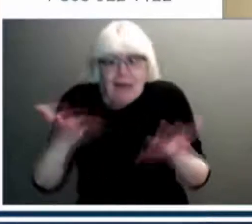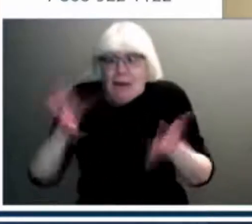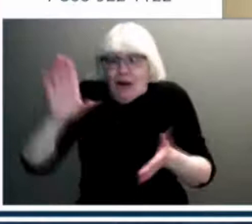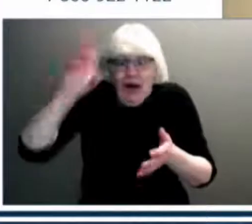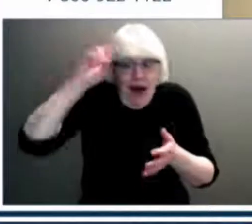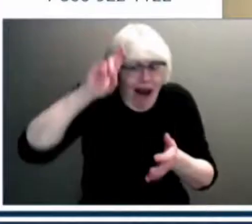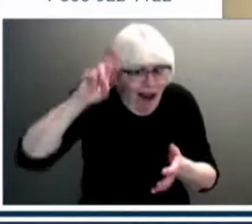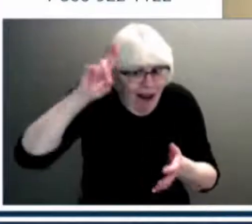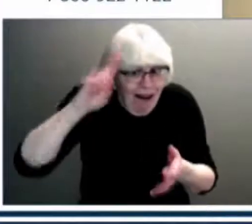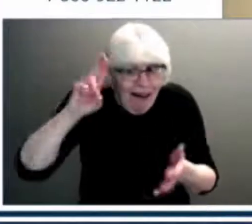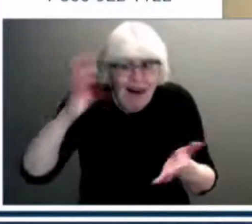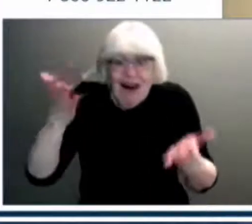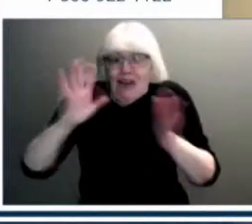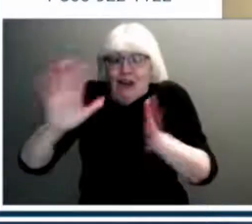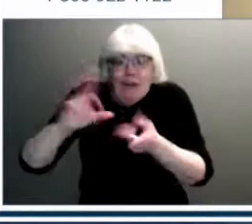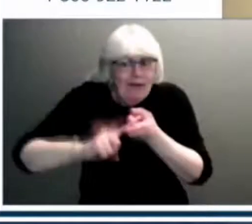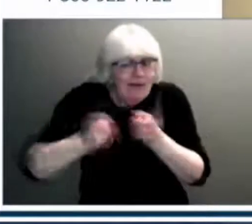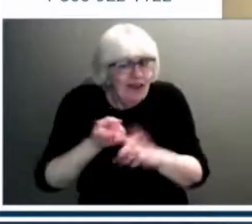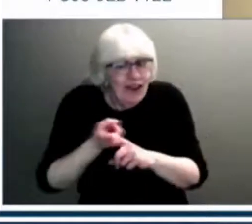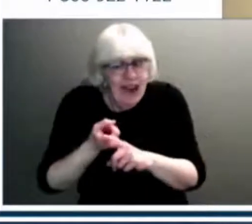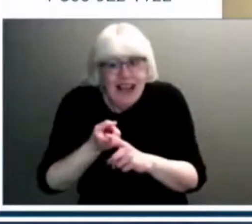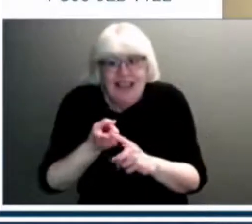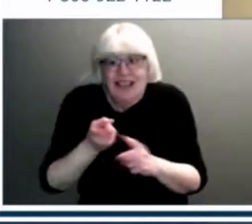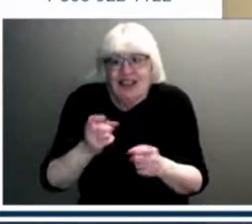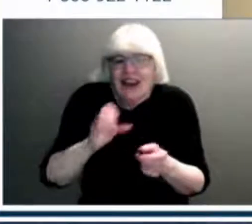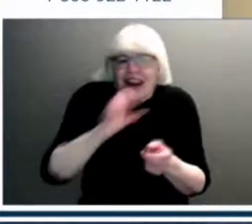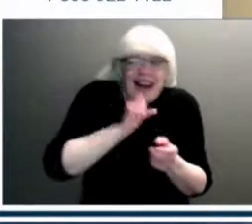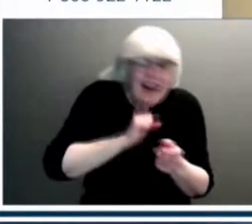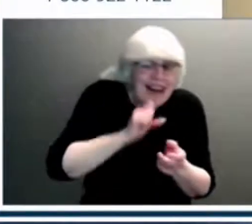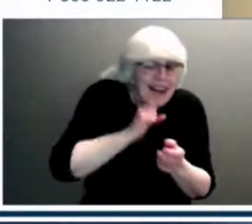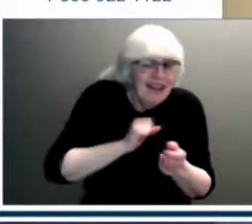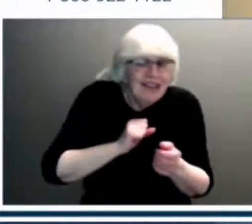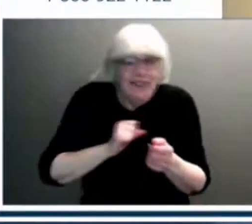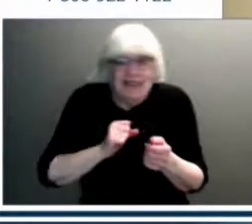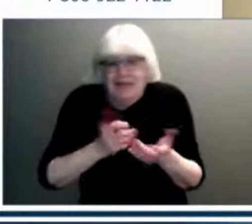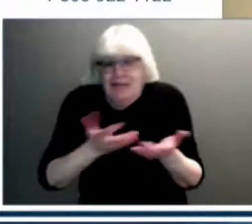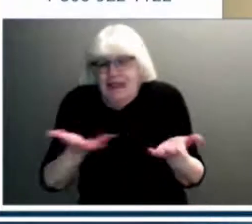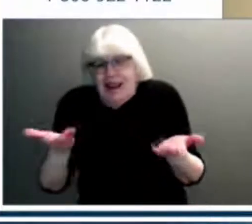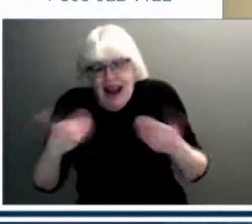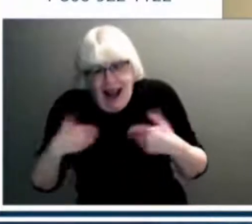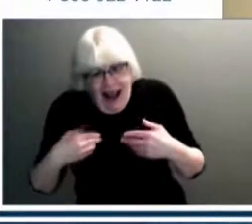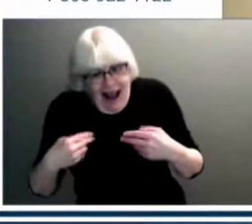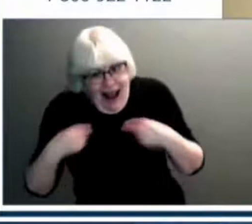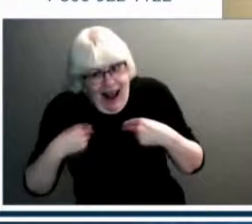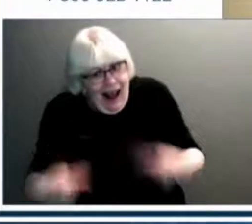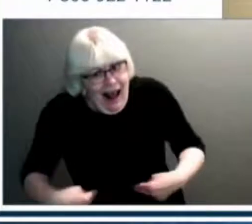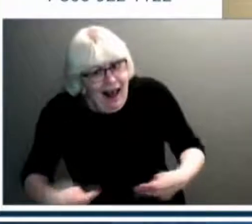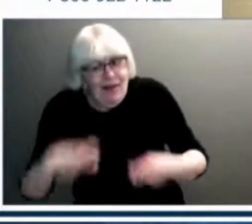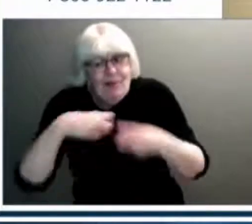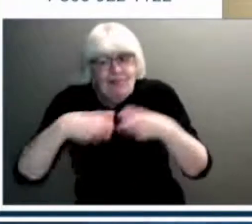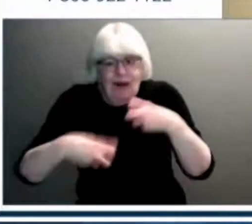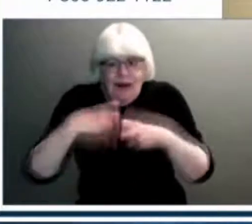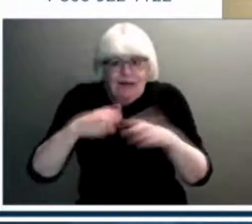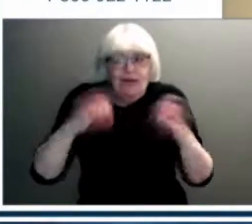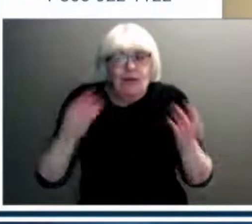factors, age and underlying health conditions being the main ones that put people at increased risk for hospitalization. And we all have these